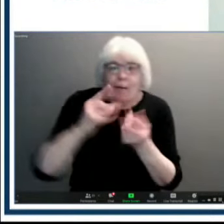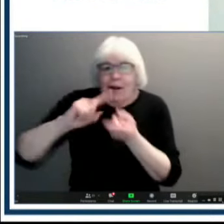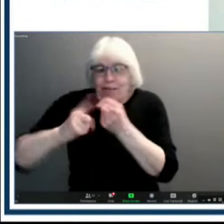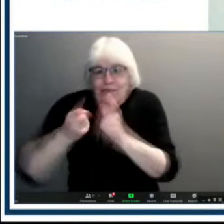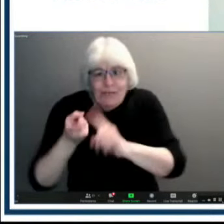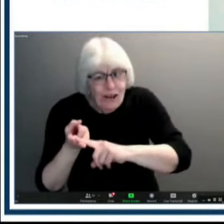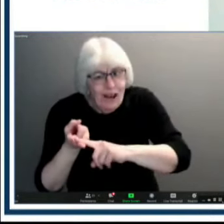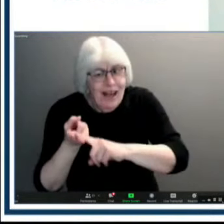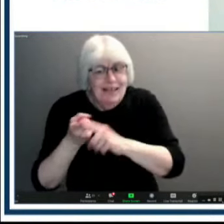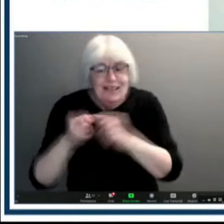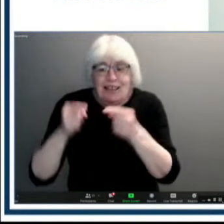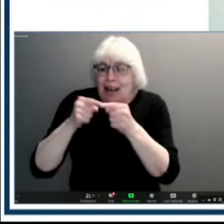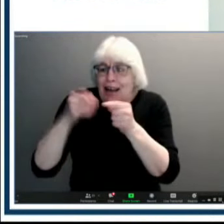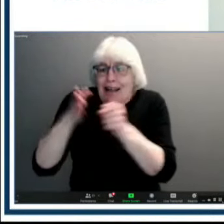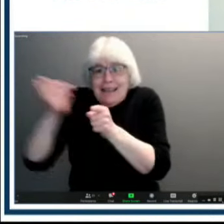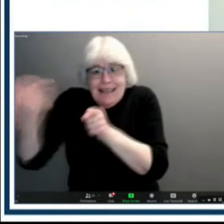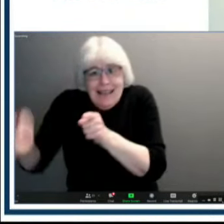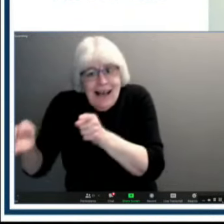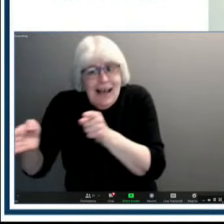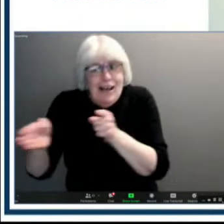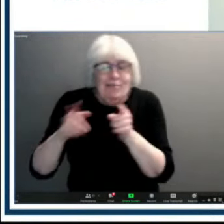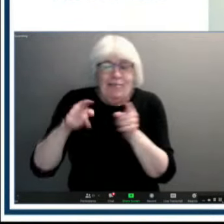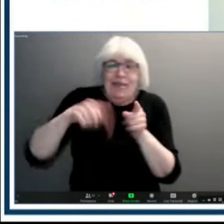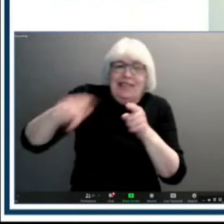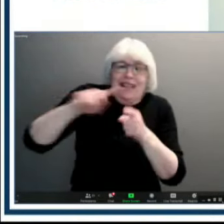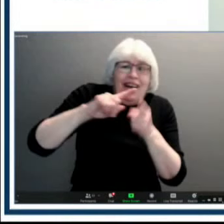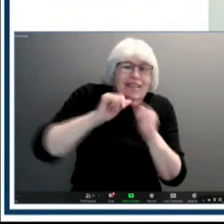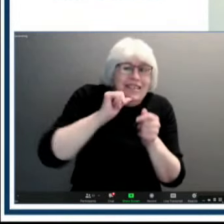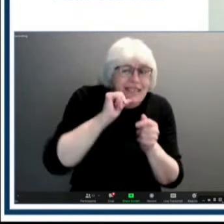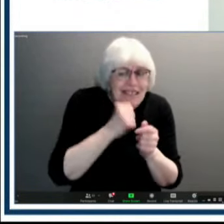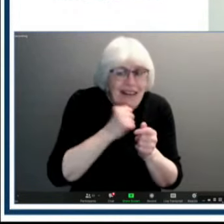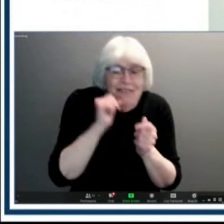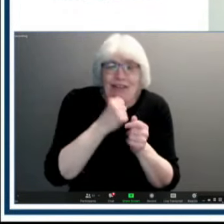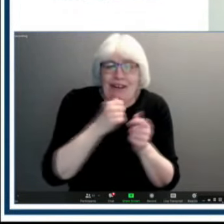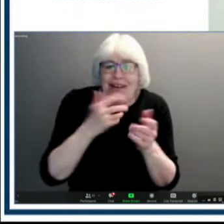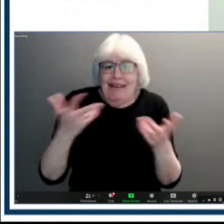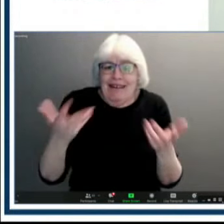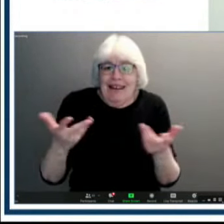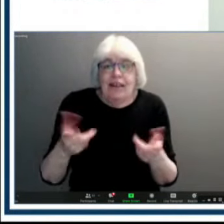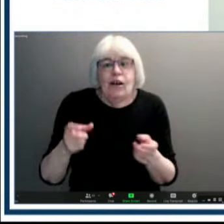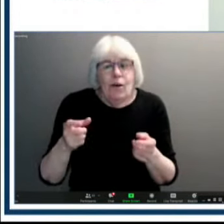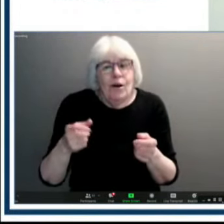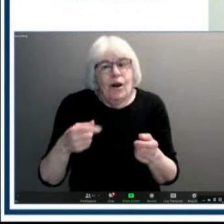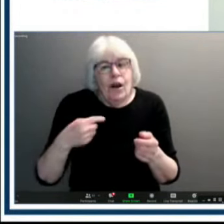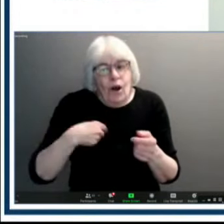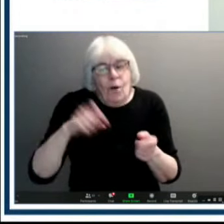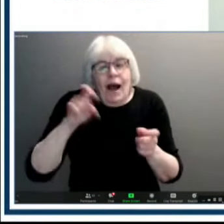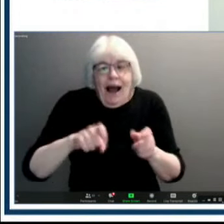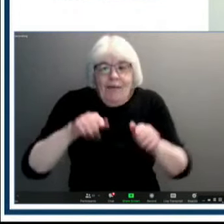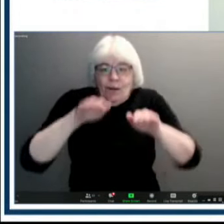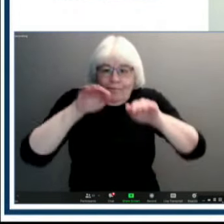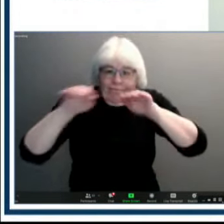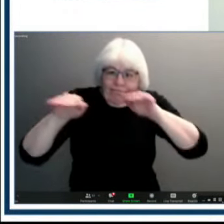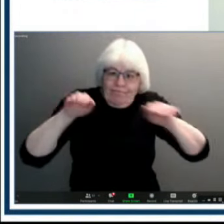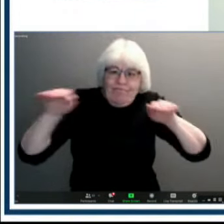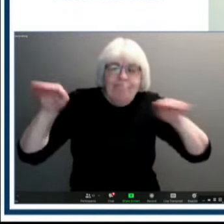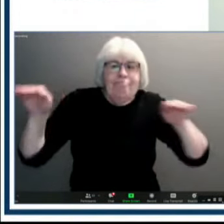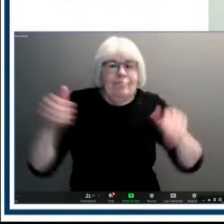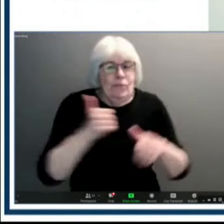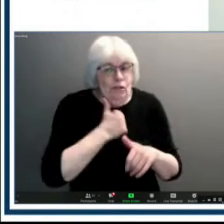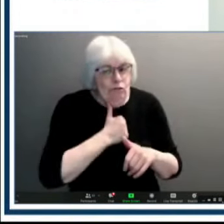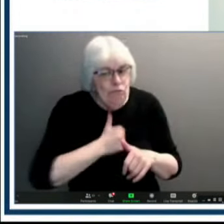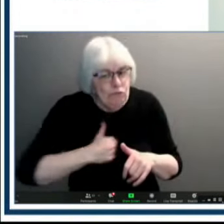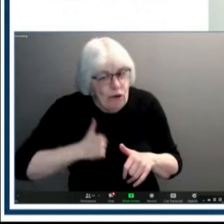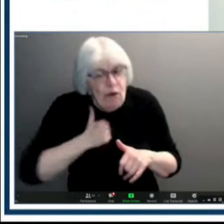mentally and physically, and they have been for a while. So we're asking a lot of Nova Scotians. We're sorry to do that. I'm sorry to have to